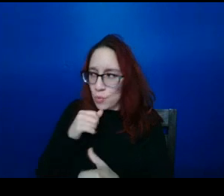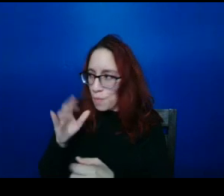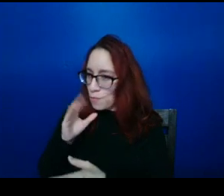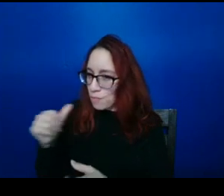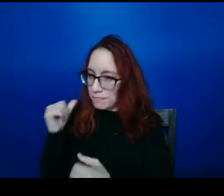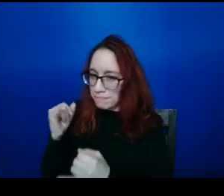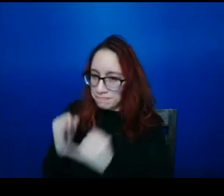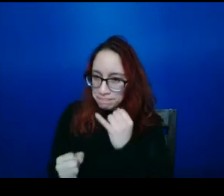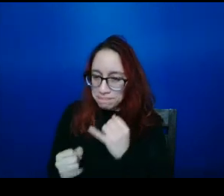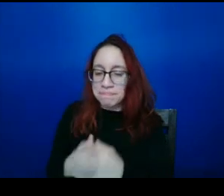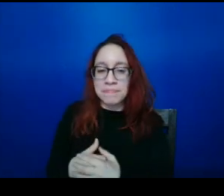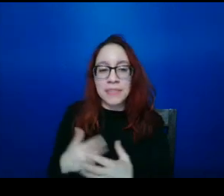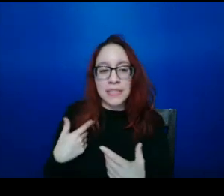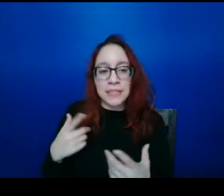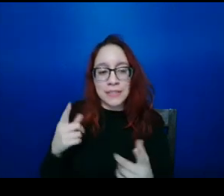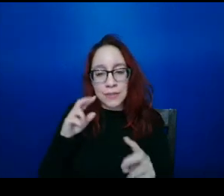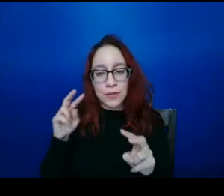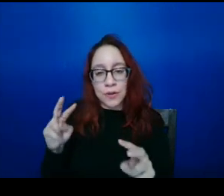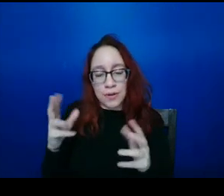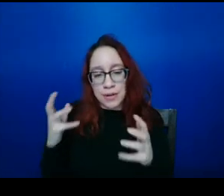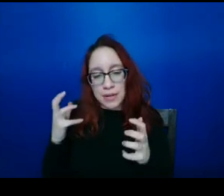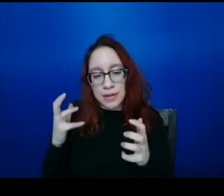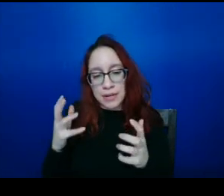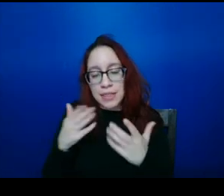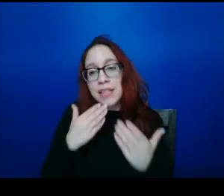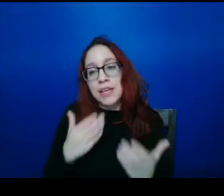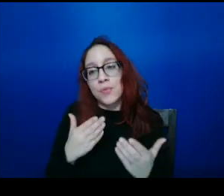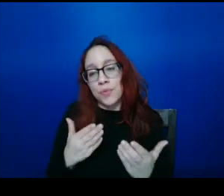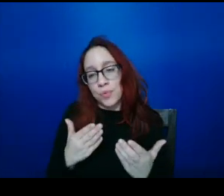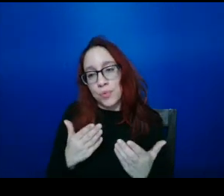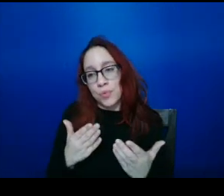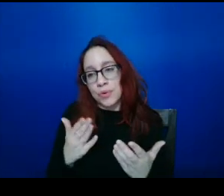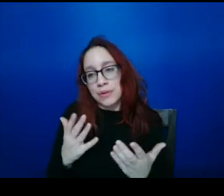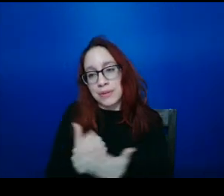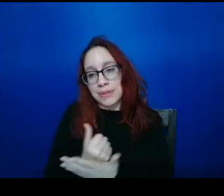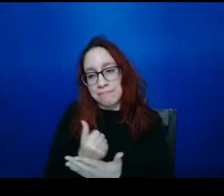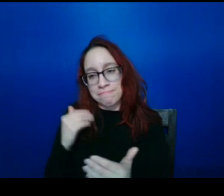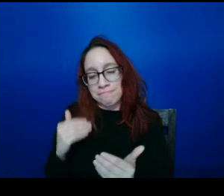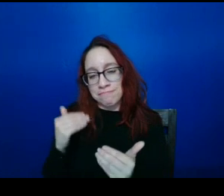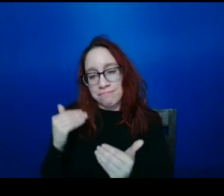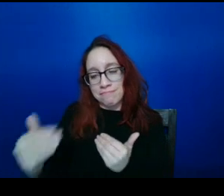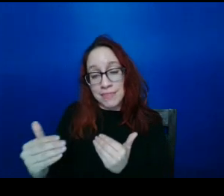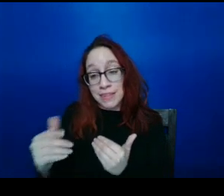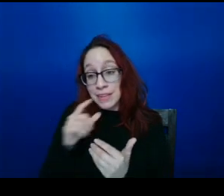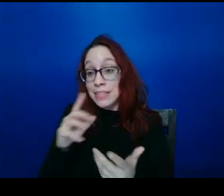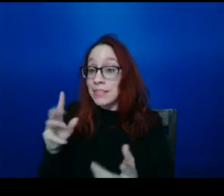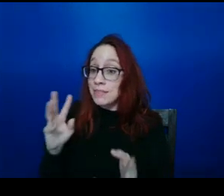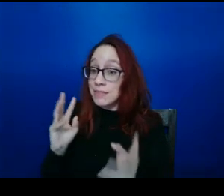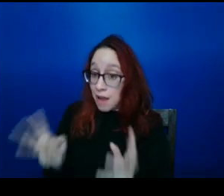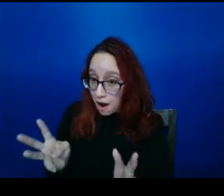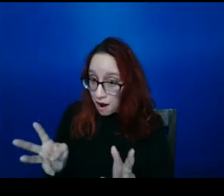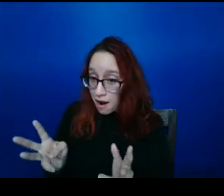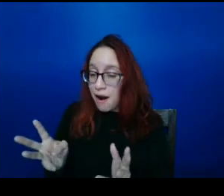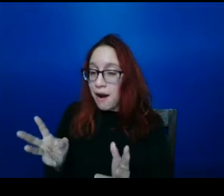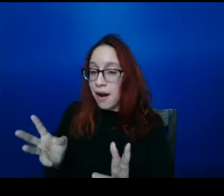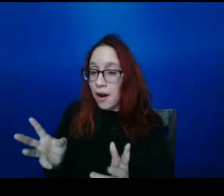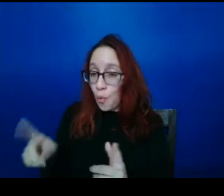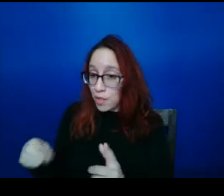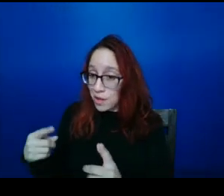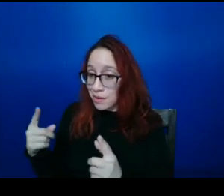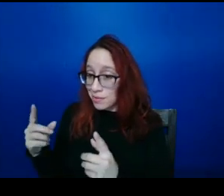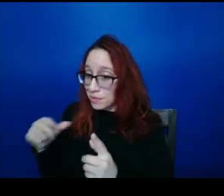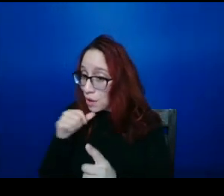one. And definitely just wanted to thank you for taking that step, not just talking the talk, but walking the walk. So thank